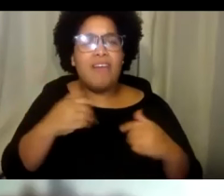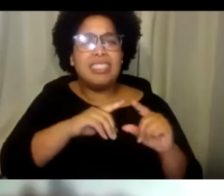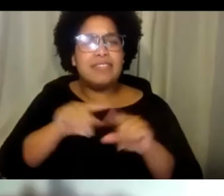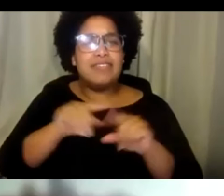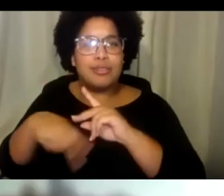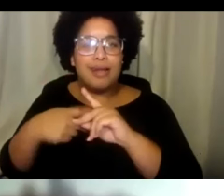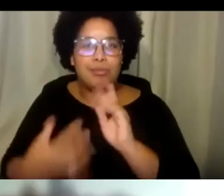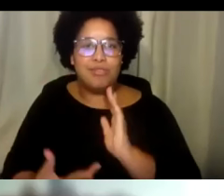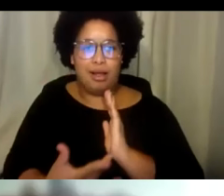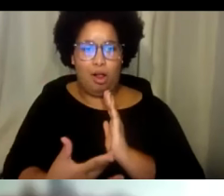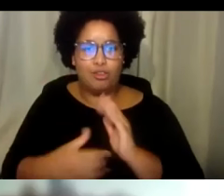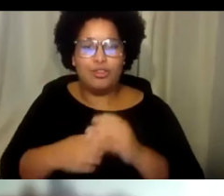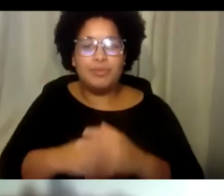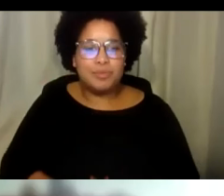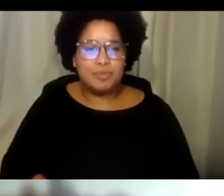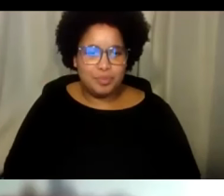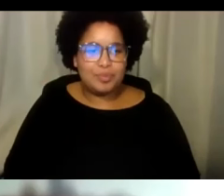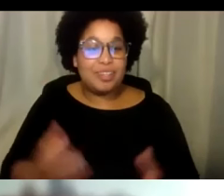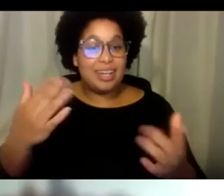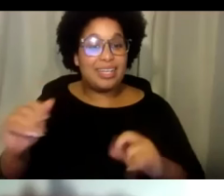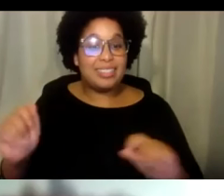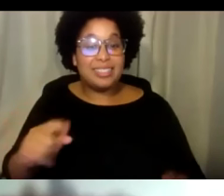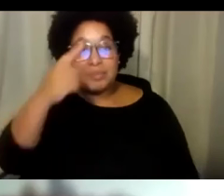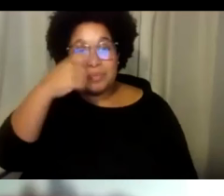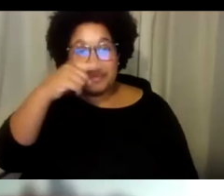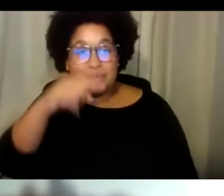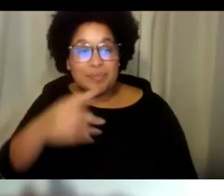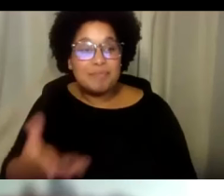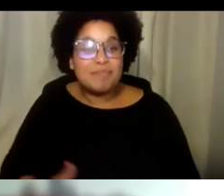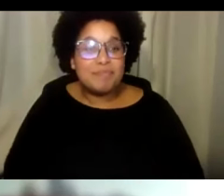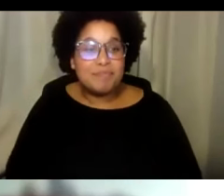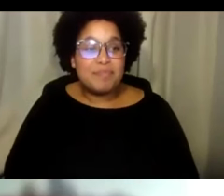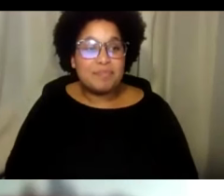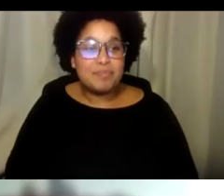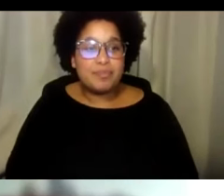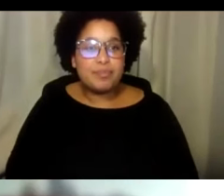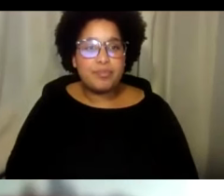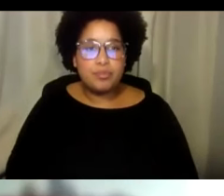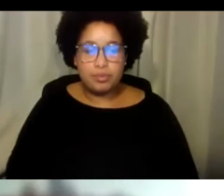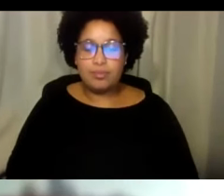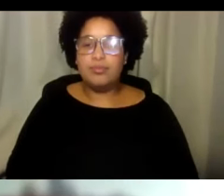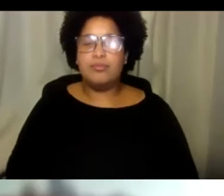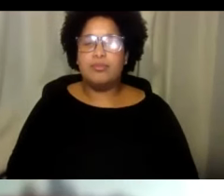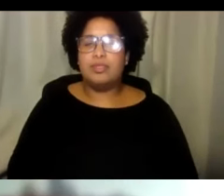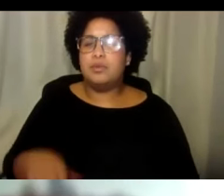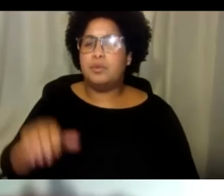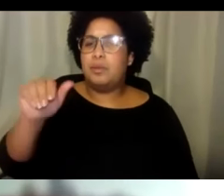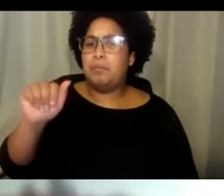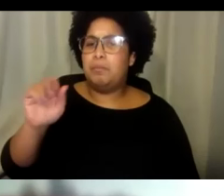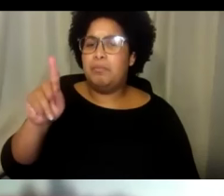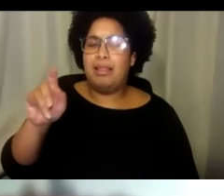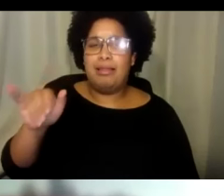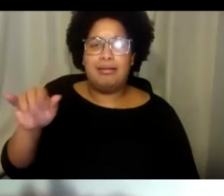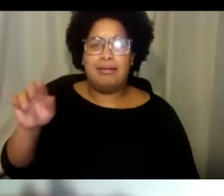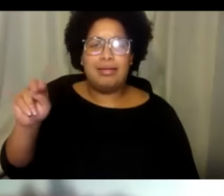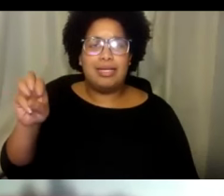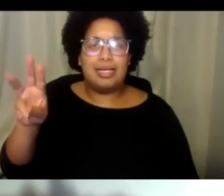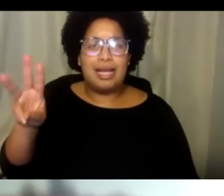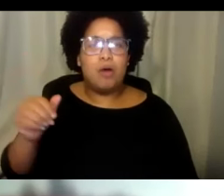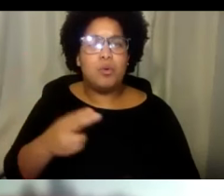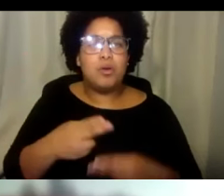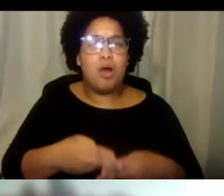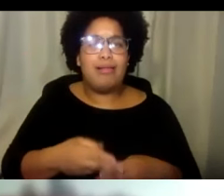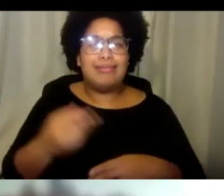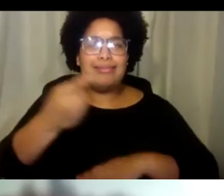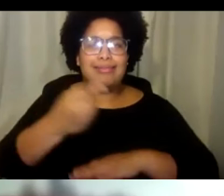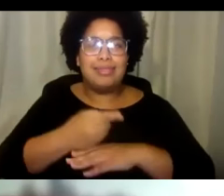minute. Next slide, please. So Ability Now is actually a day program